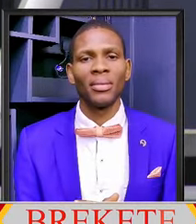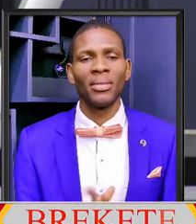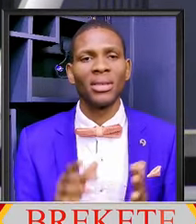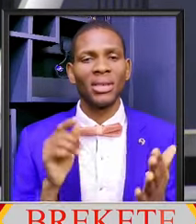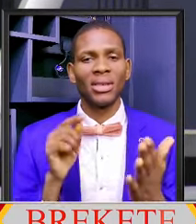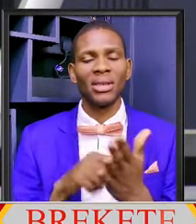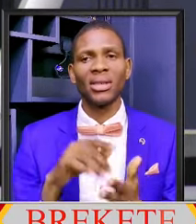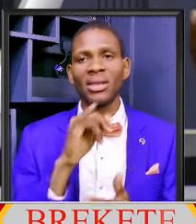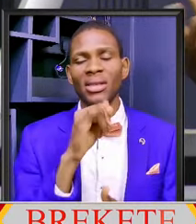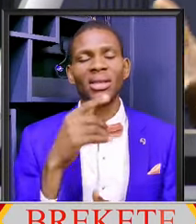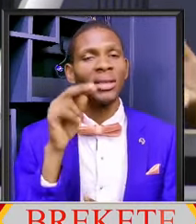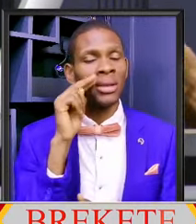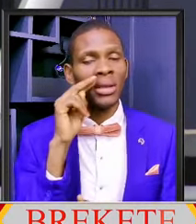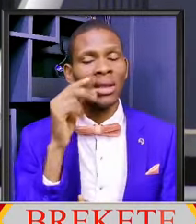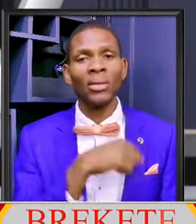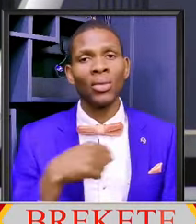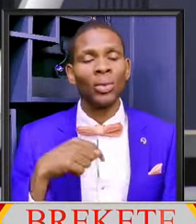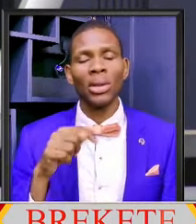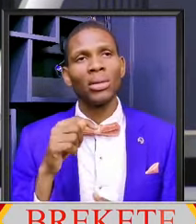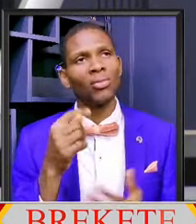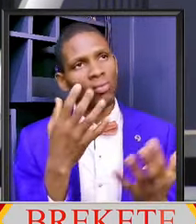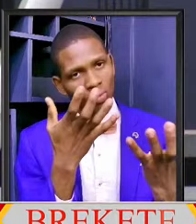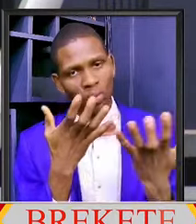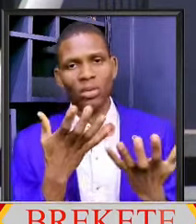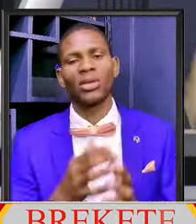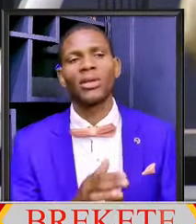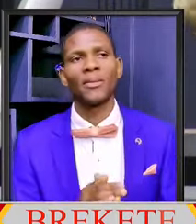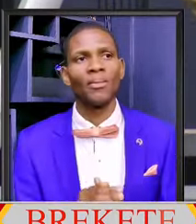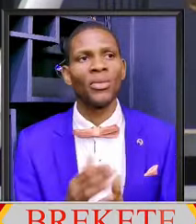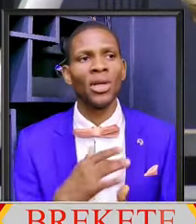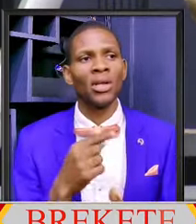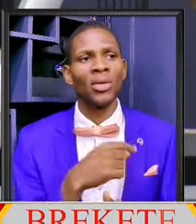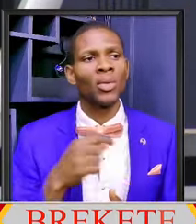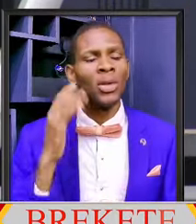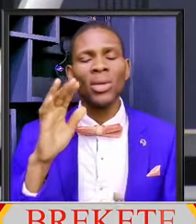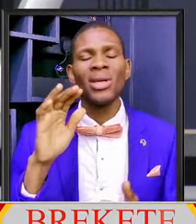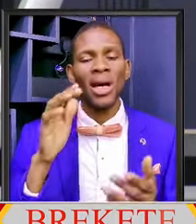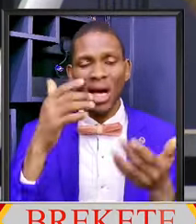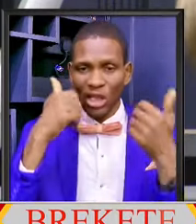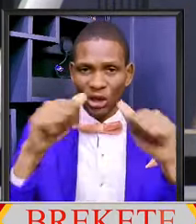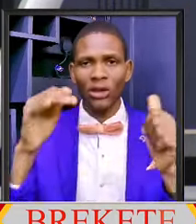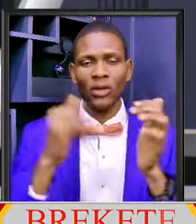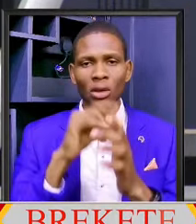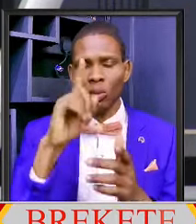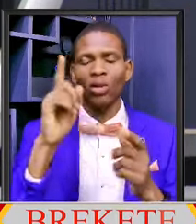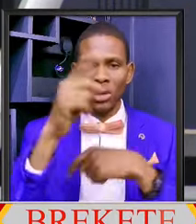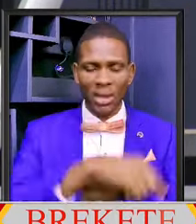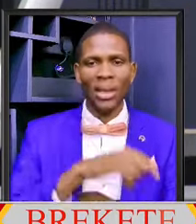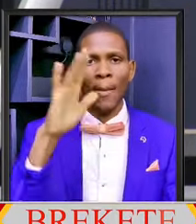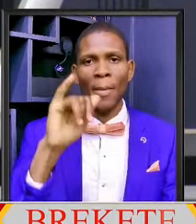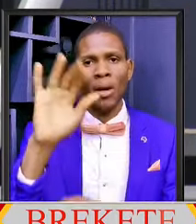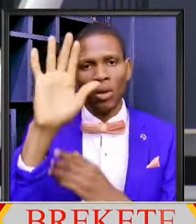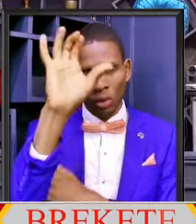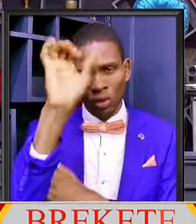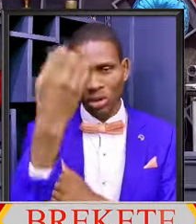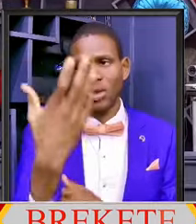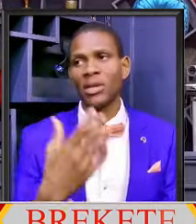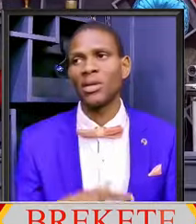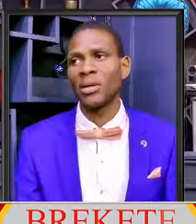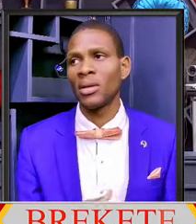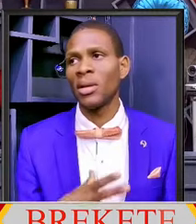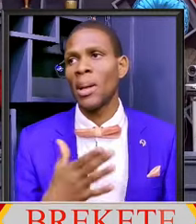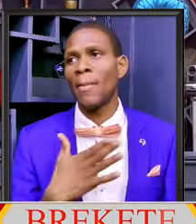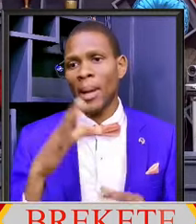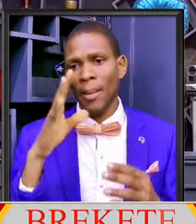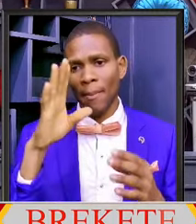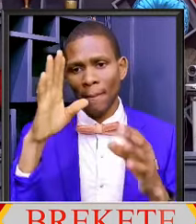This is the Nigeria we are looking forward to. And we will achieve it one day by the grace of God. Amen. Yes, sir.